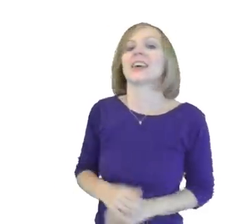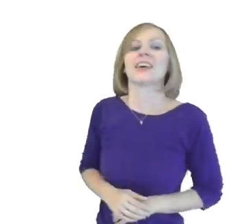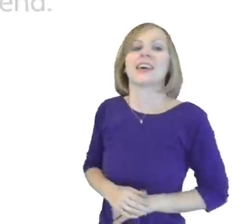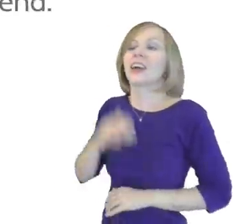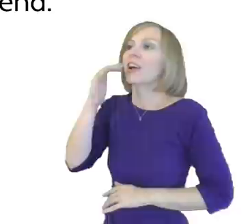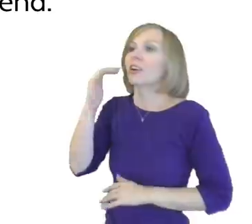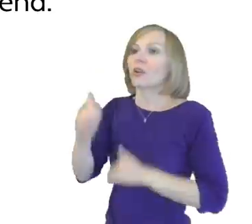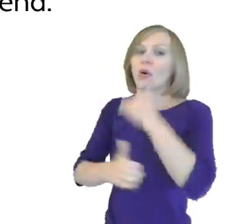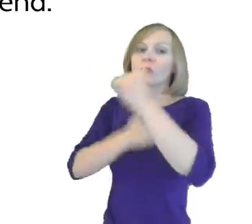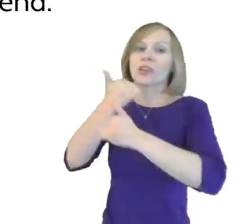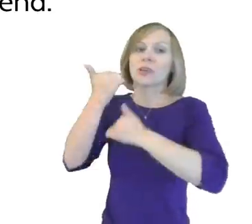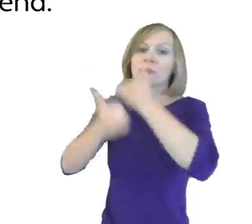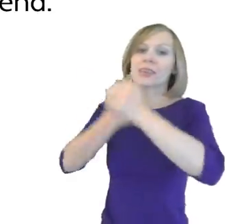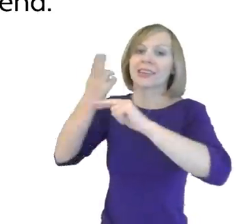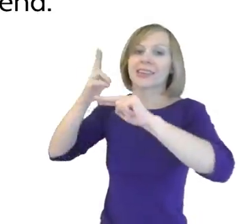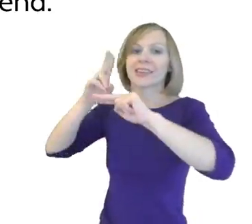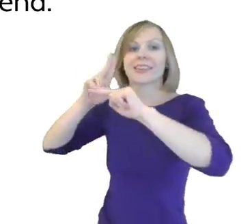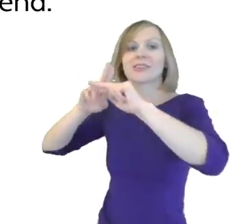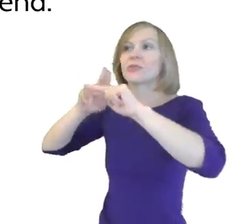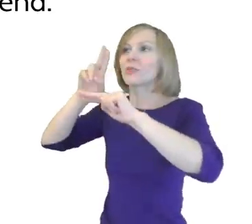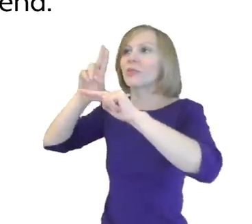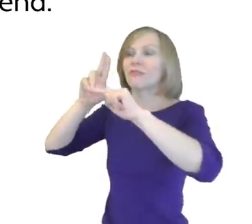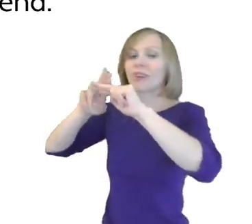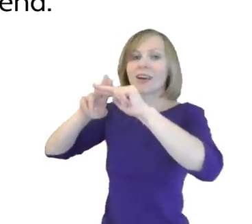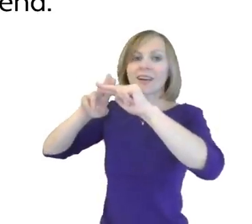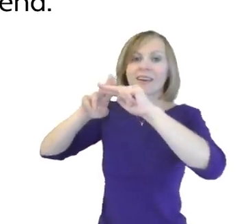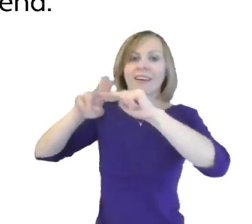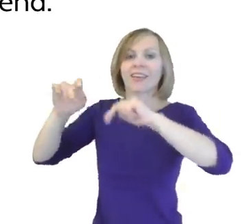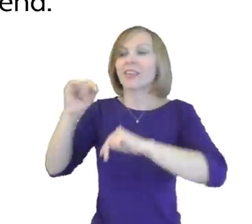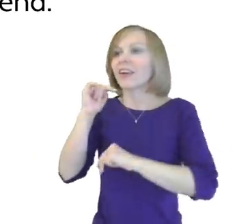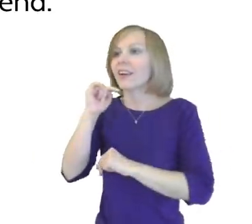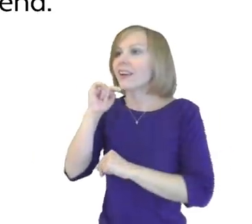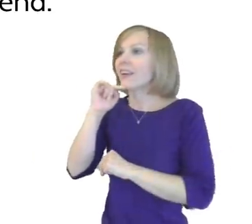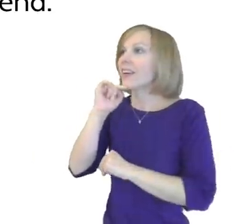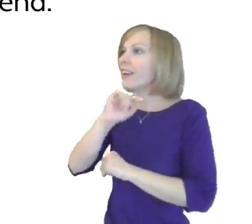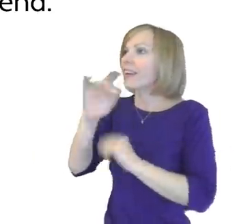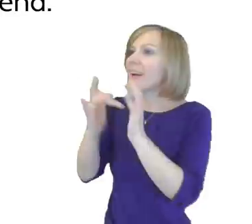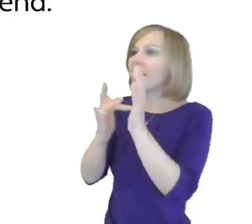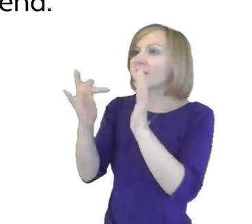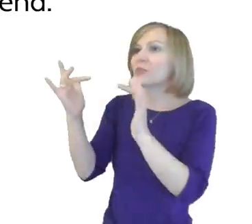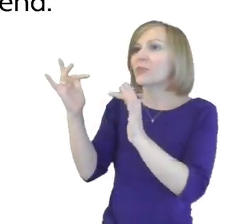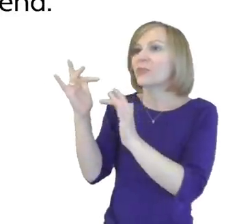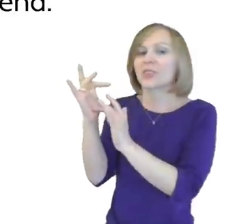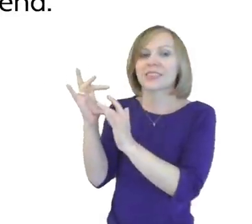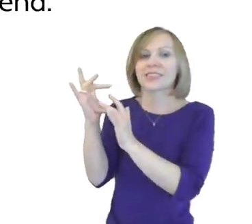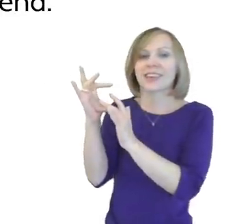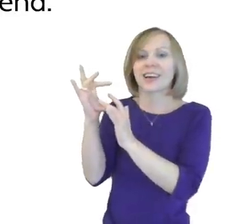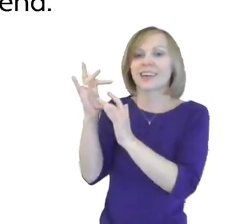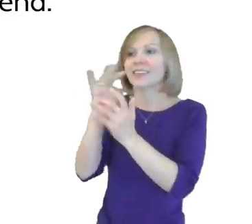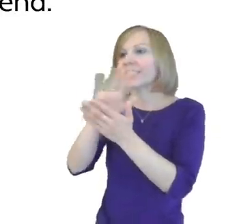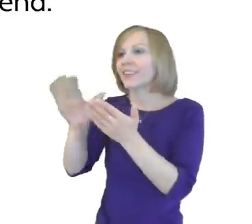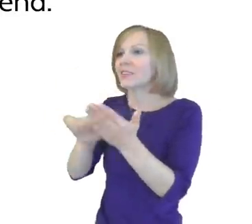children. Glory be to the Father, and to